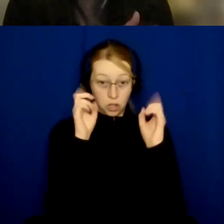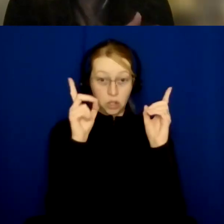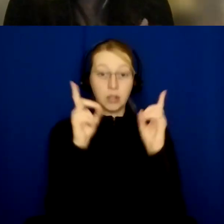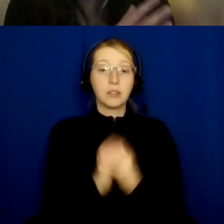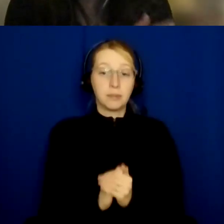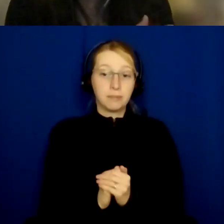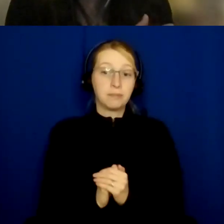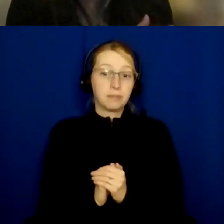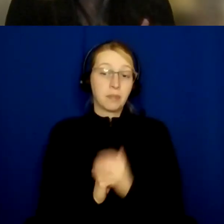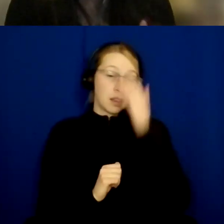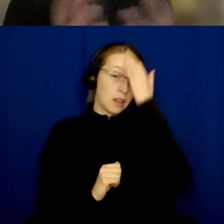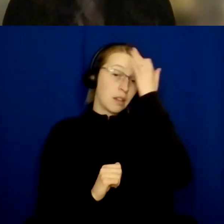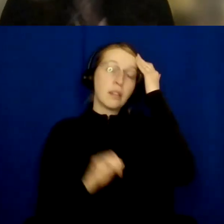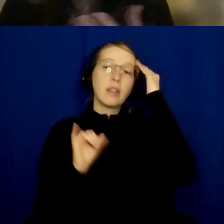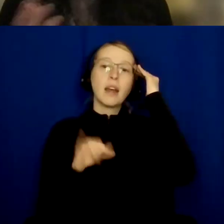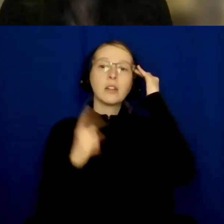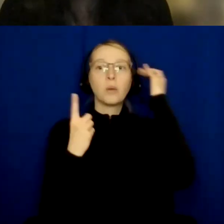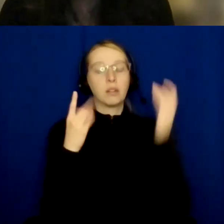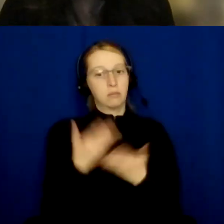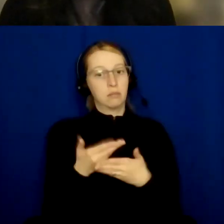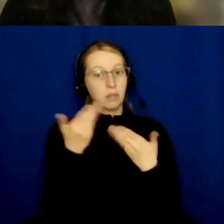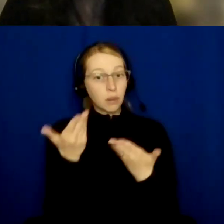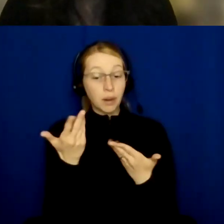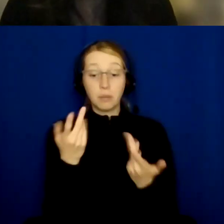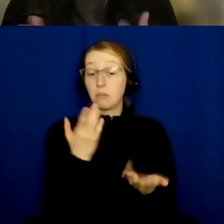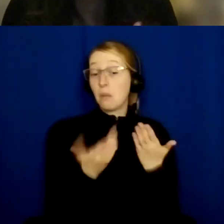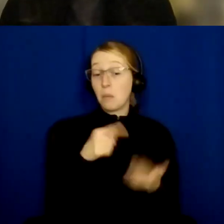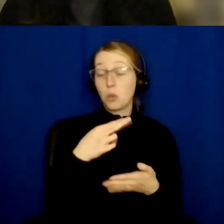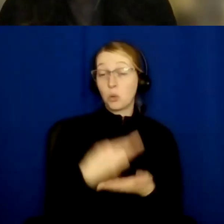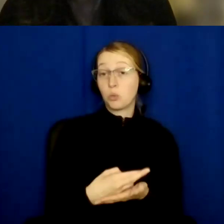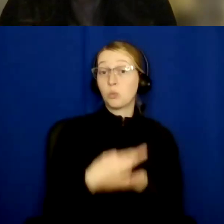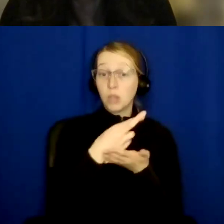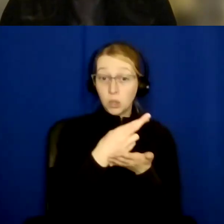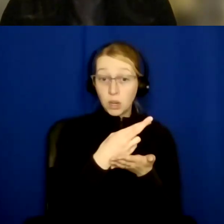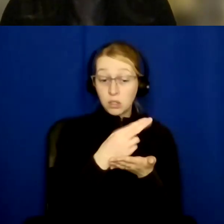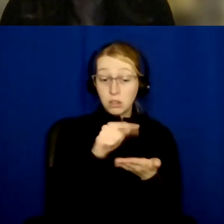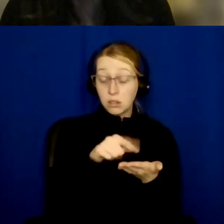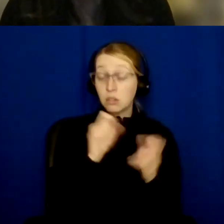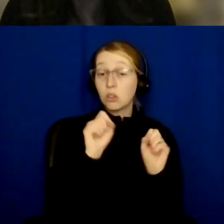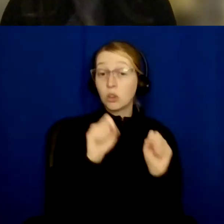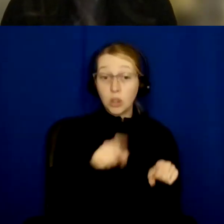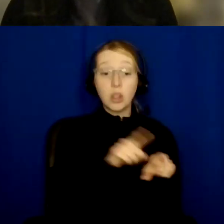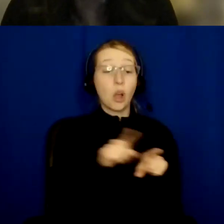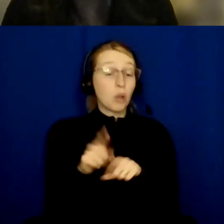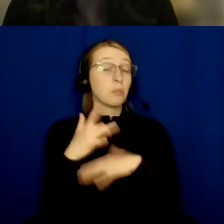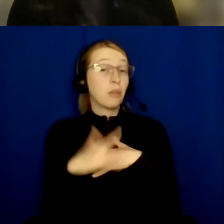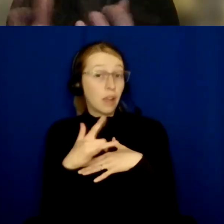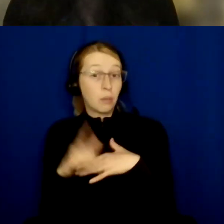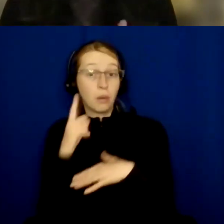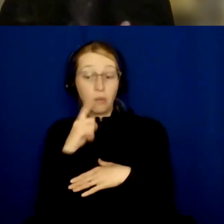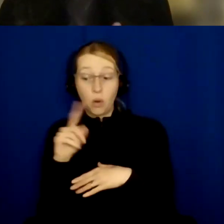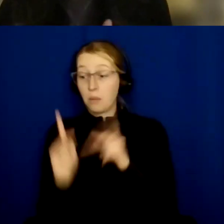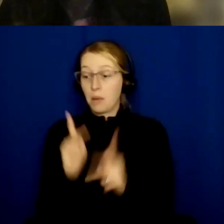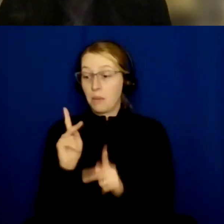of the resources be available for those that are also in training or in the educational context as